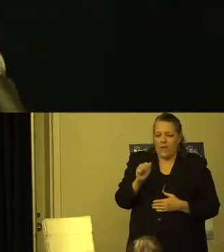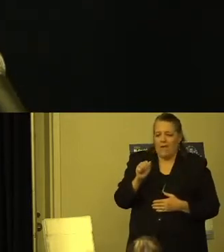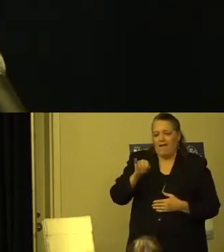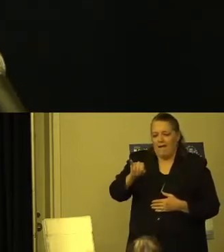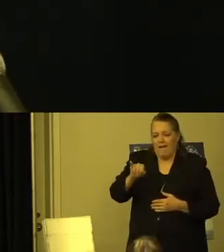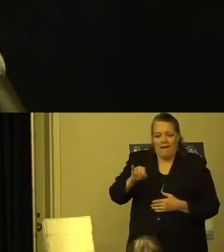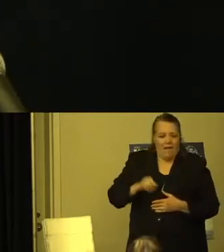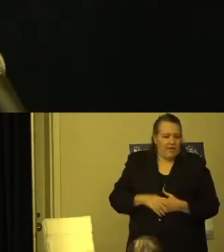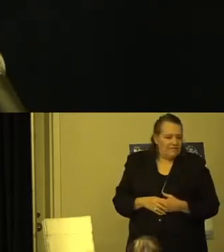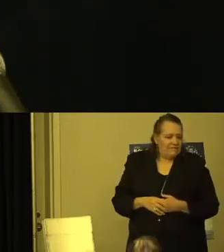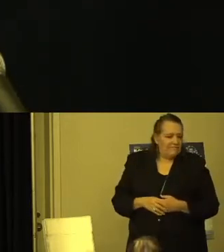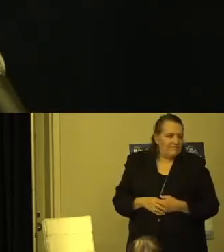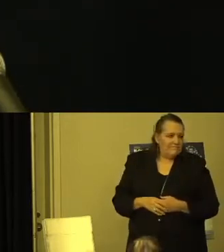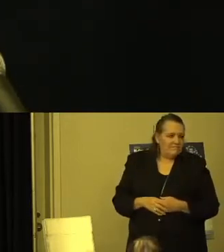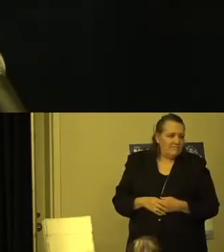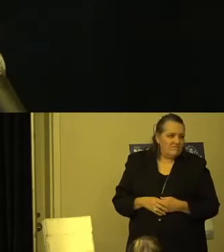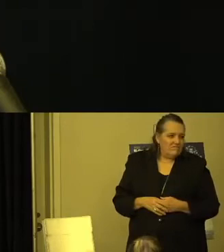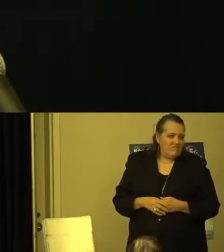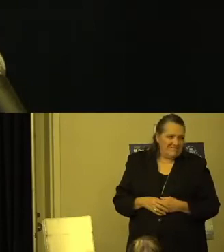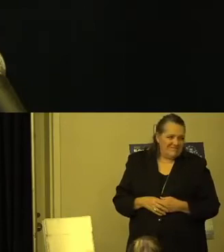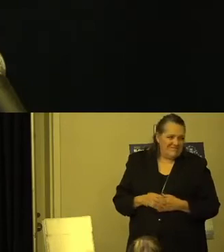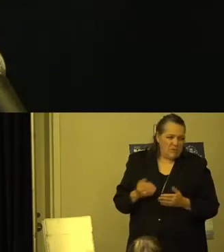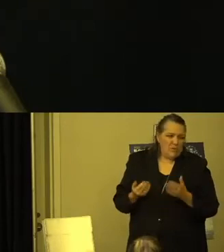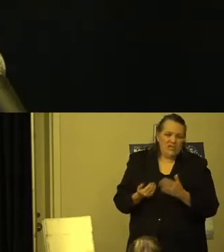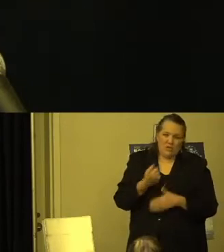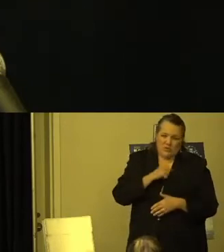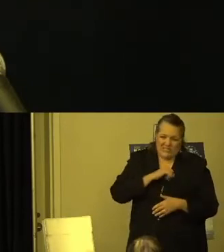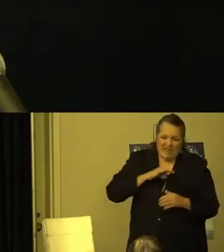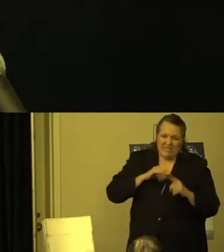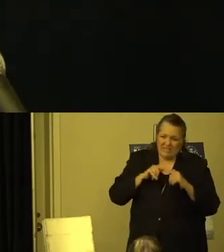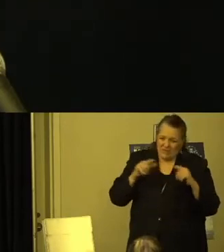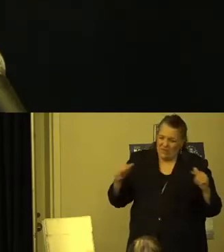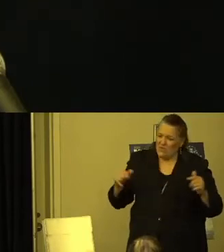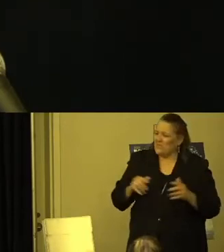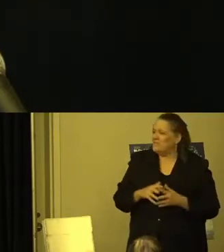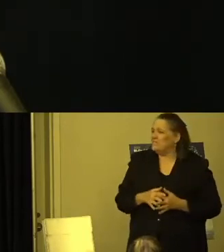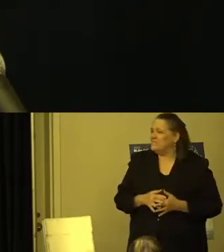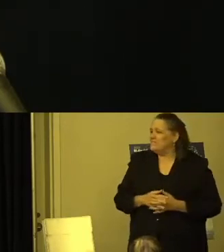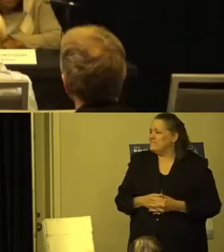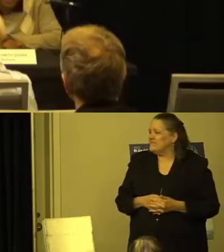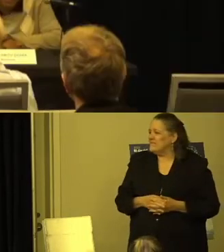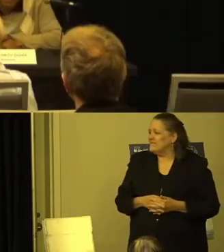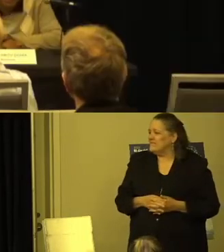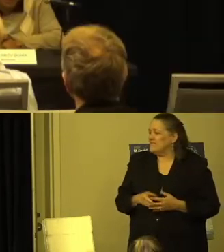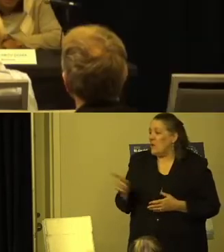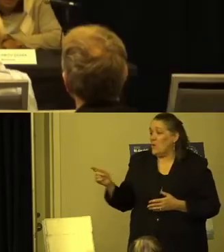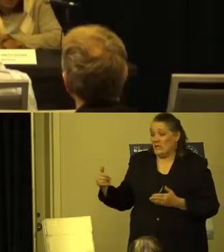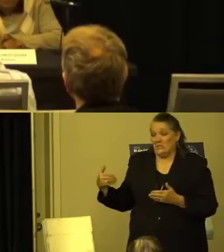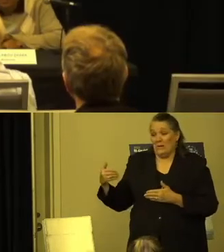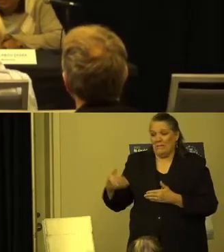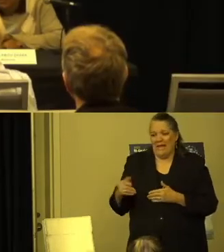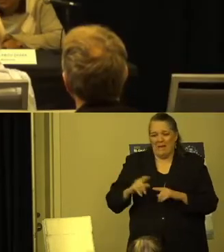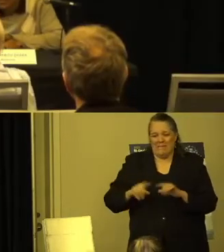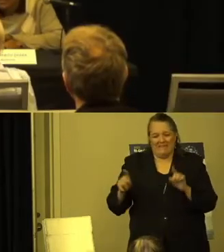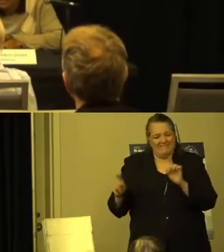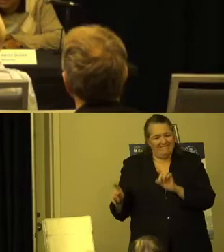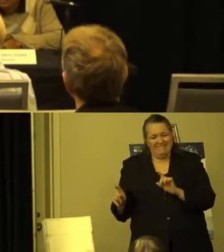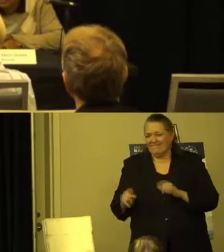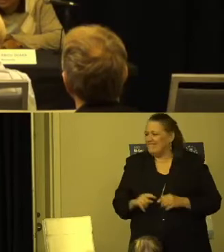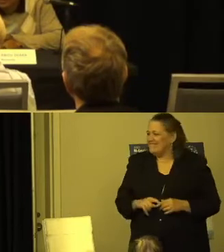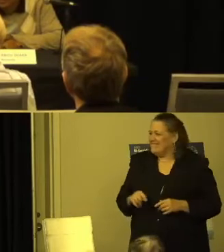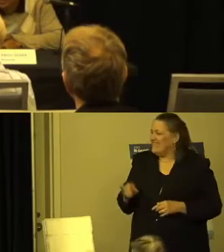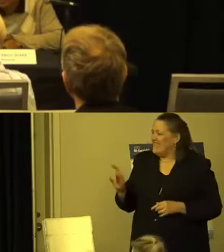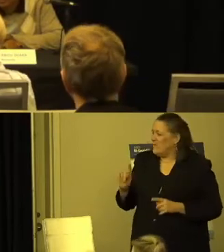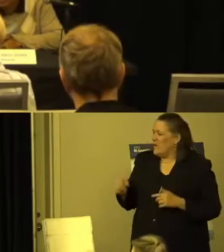we sort ourselves out through new staffing and et cetera. Absolutely, and you're stepping ahead a bit, but I was going to go